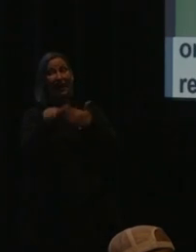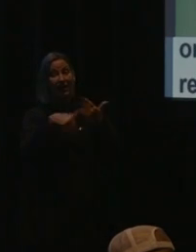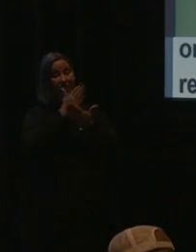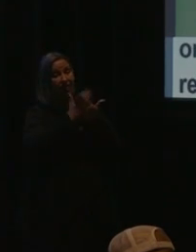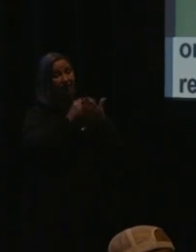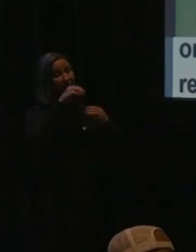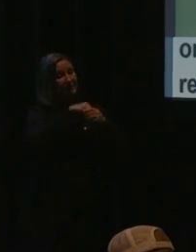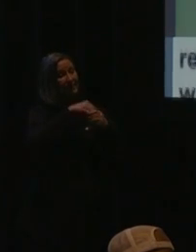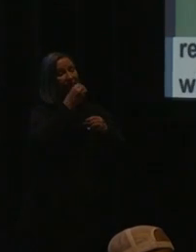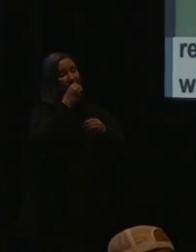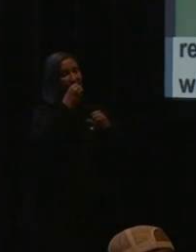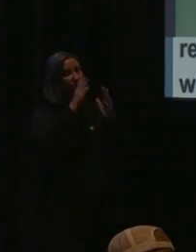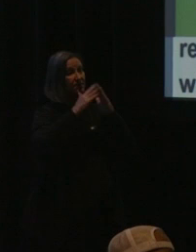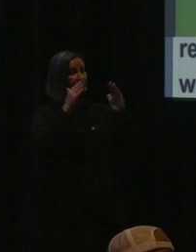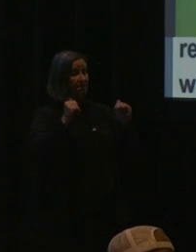food system.